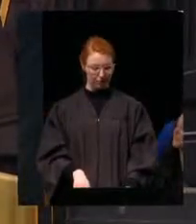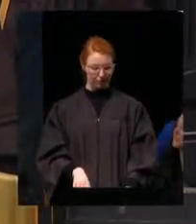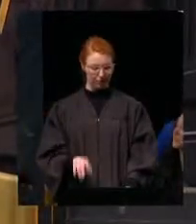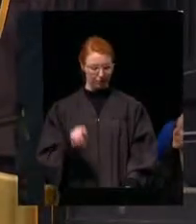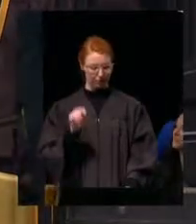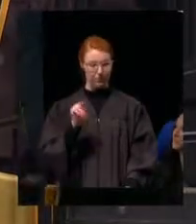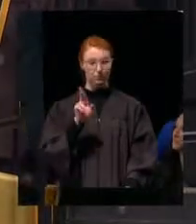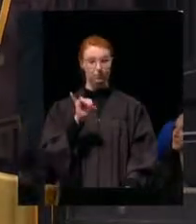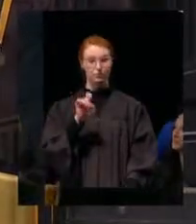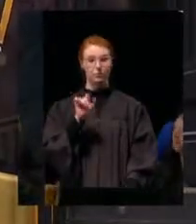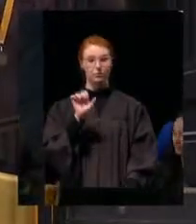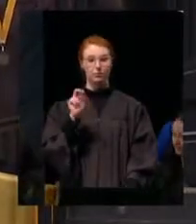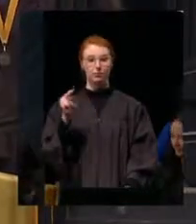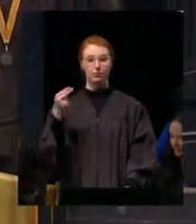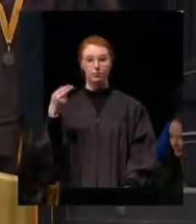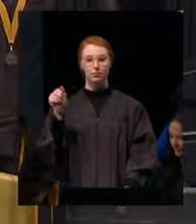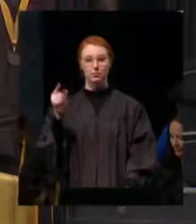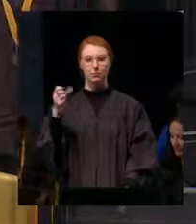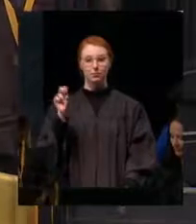Tristan Hagen.